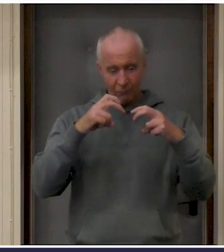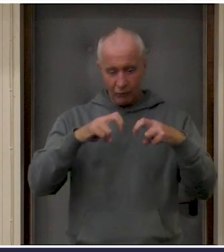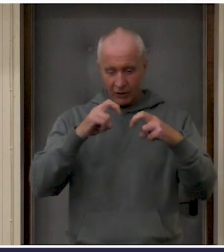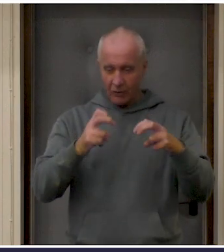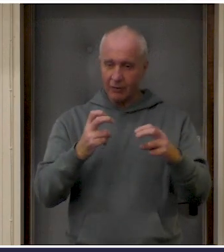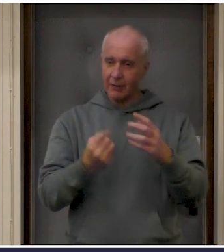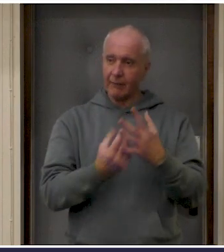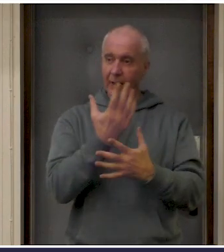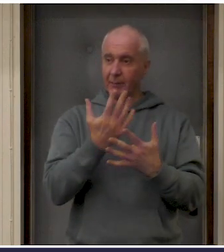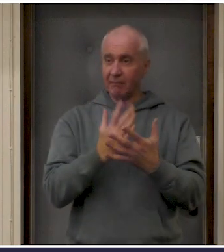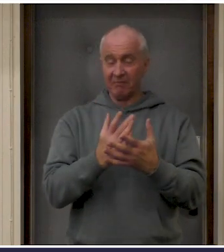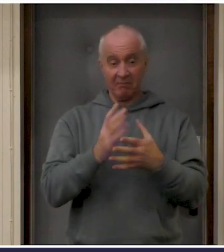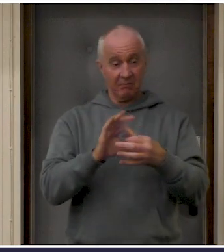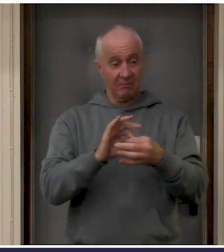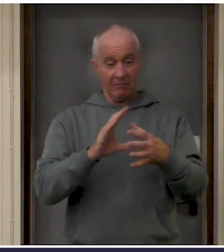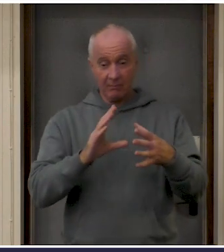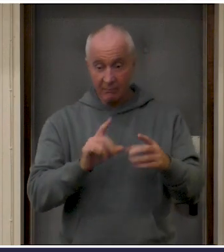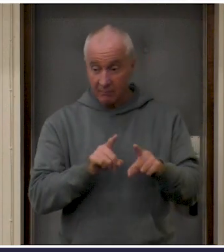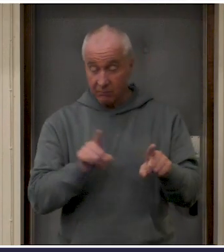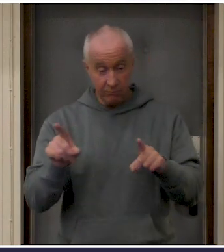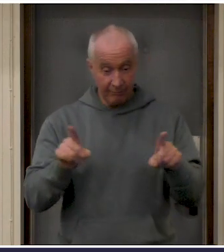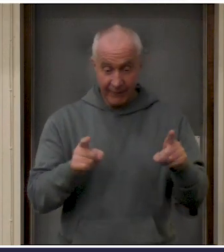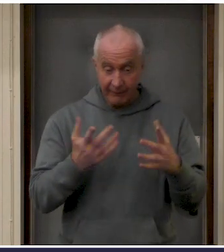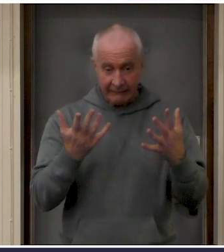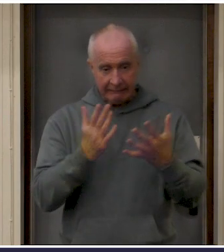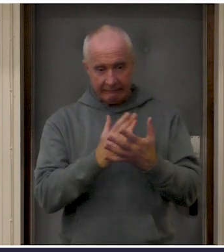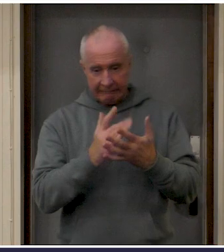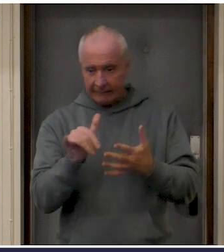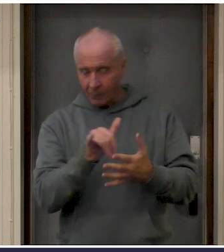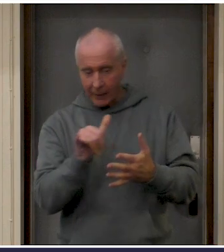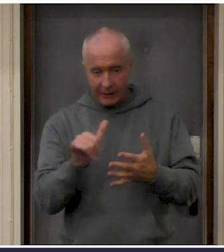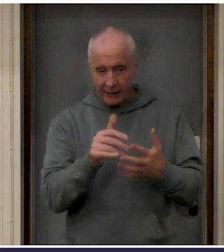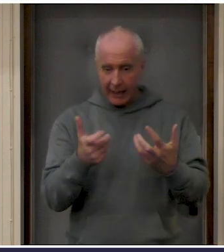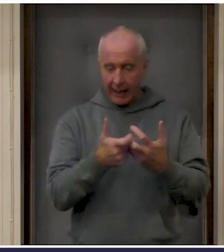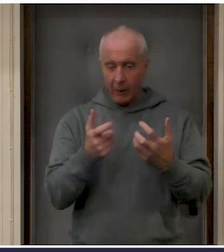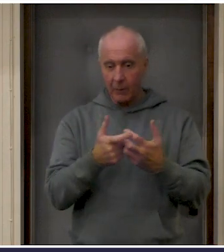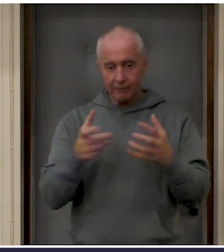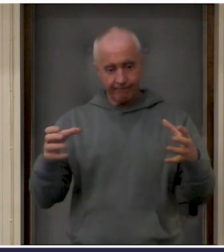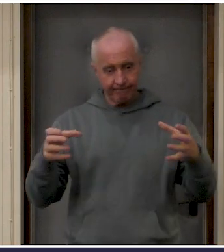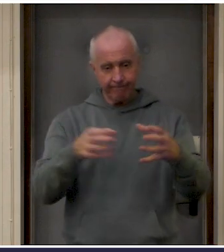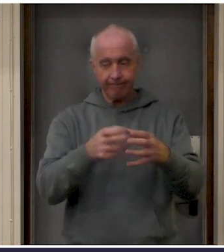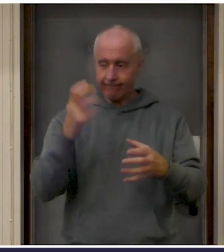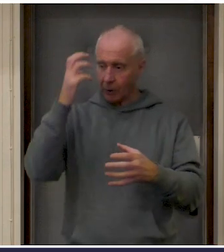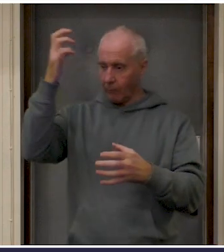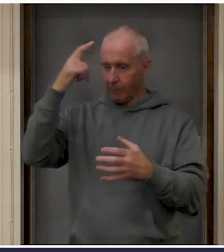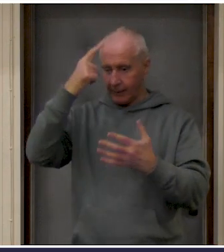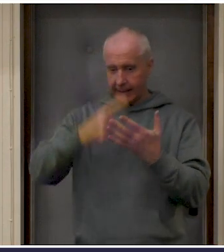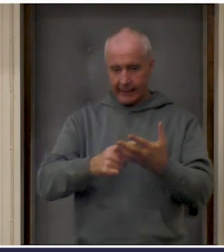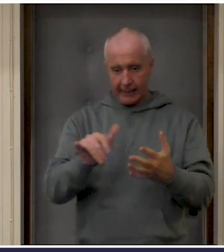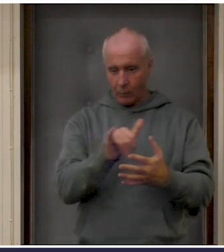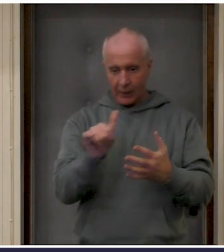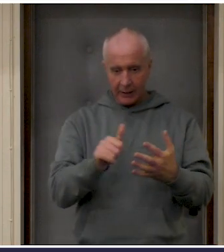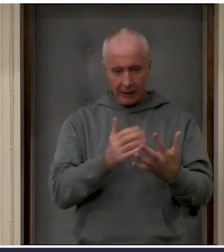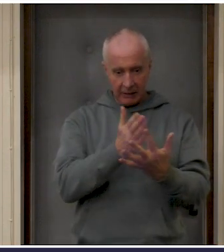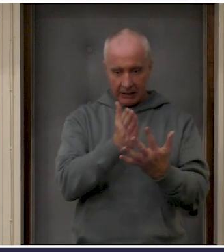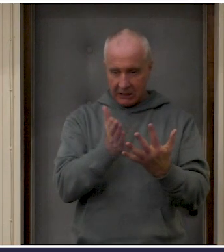to, if you don't know which horse is going to win, how do you consolidate? If you're a government, how do you consolidate your investment in